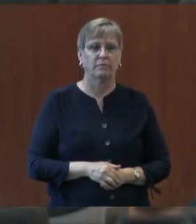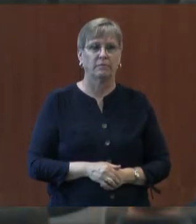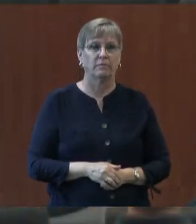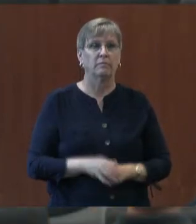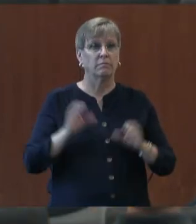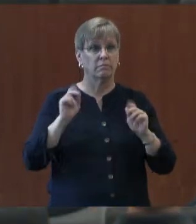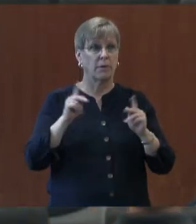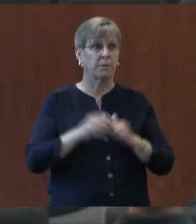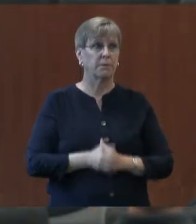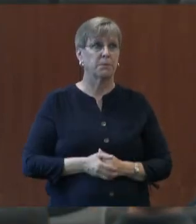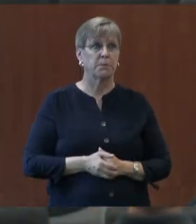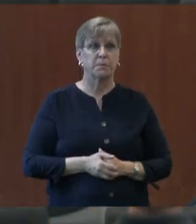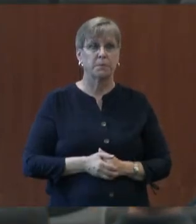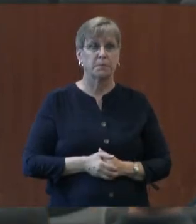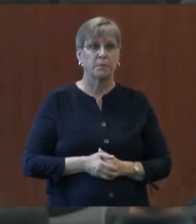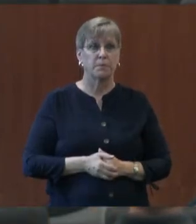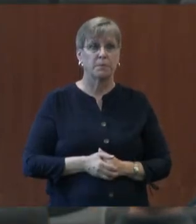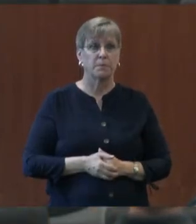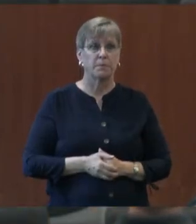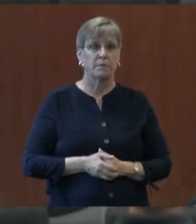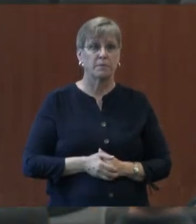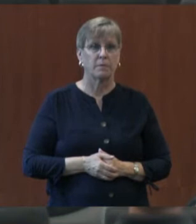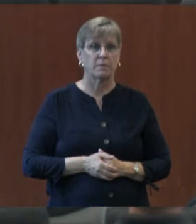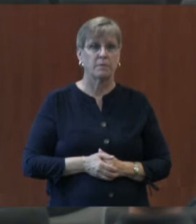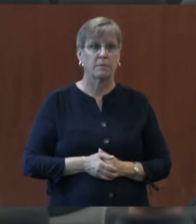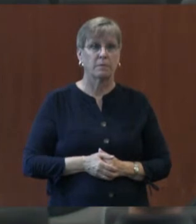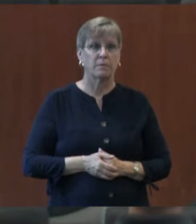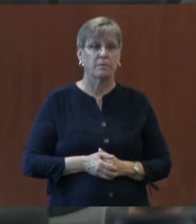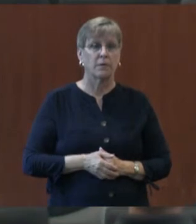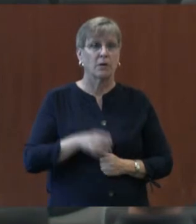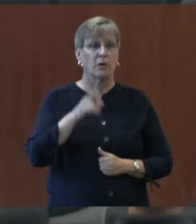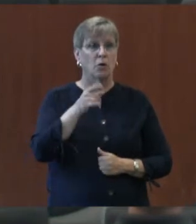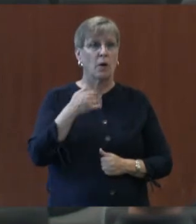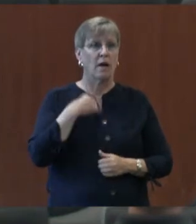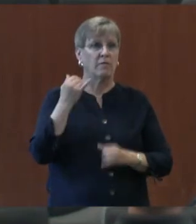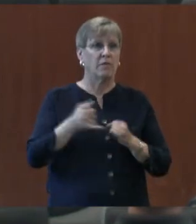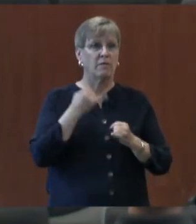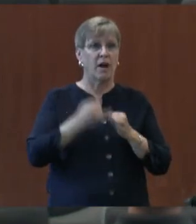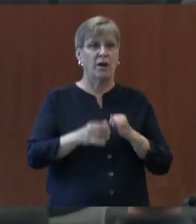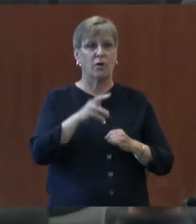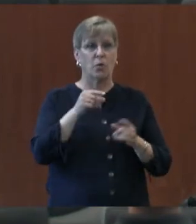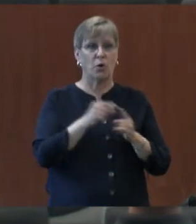Okay, we'll let you have a final word, Mr. Gessert. Thank you.